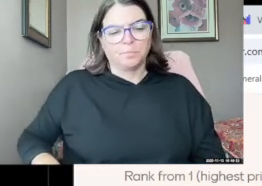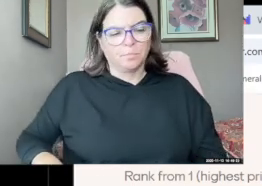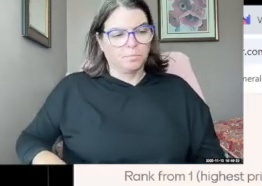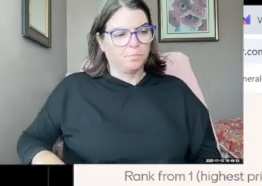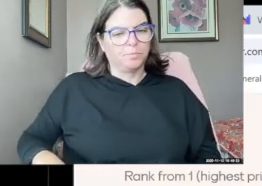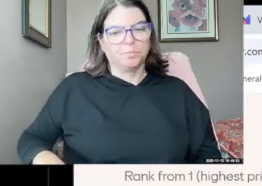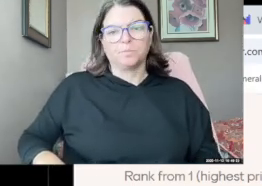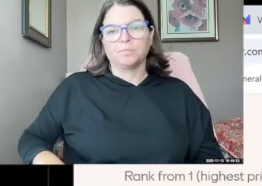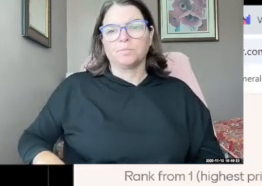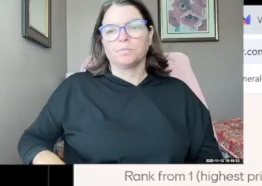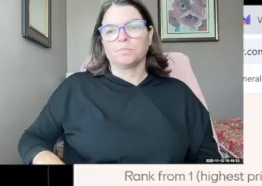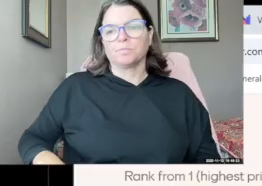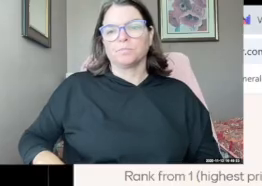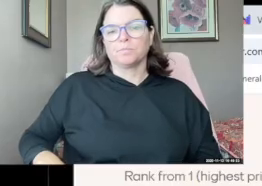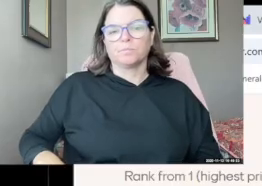online?